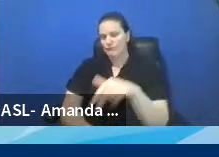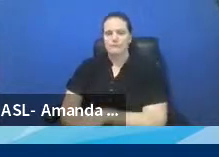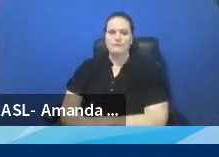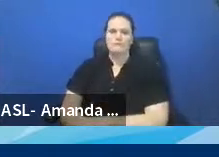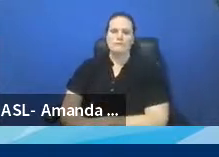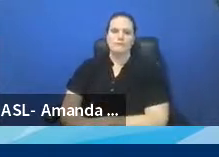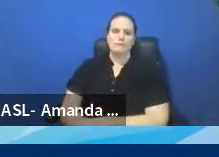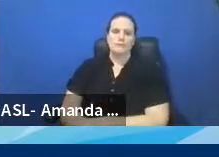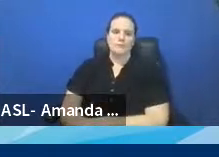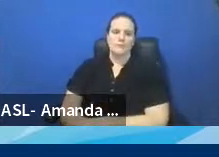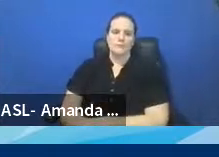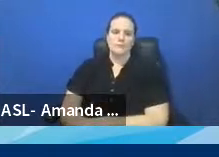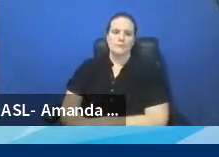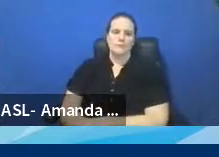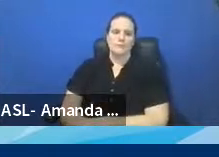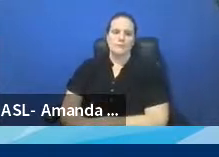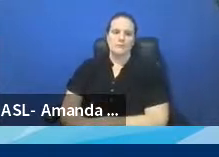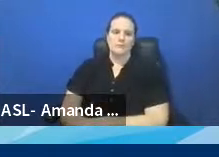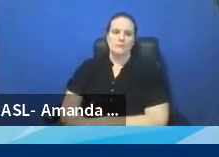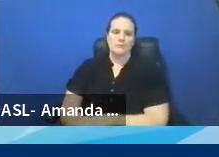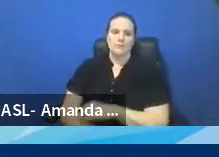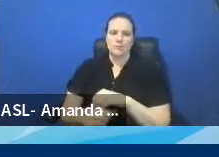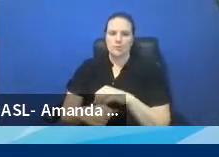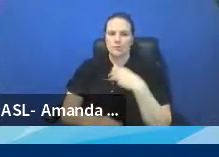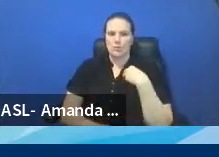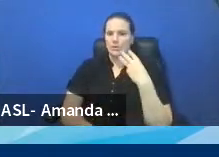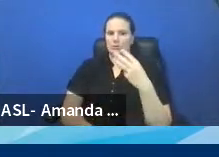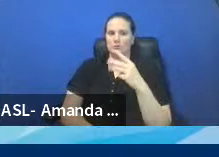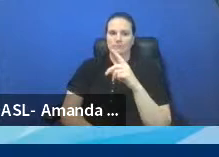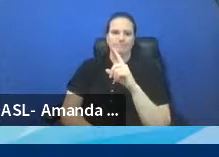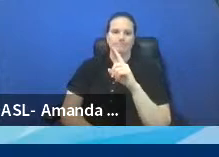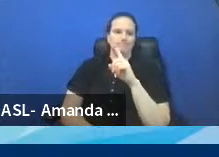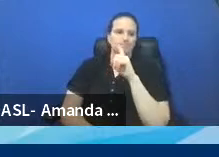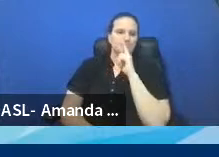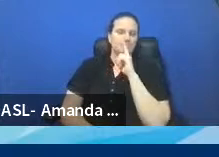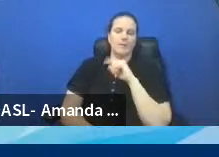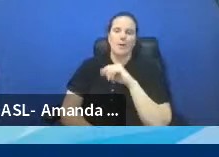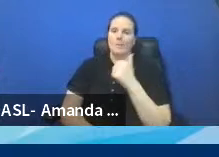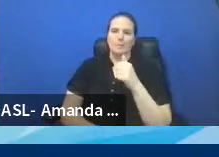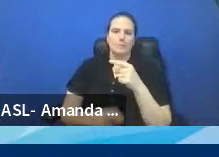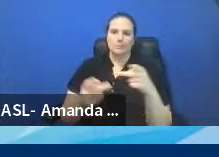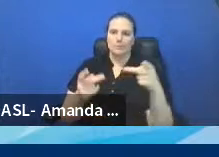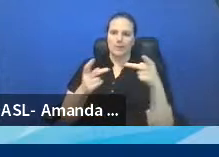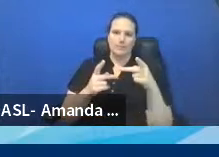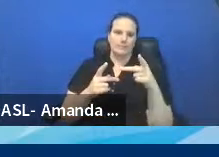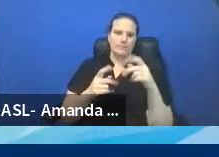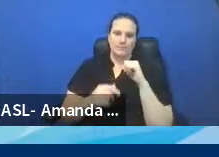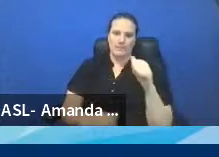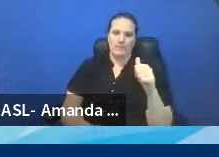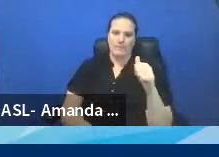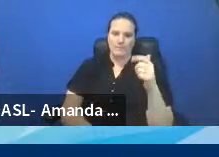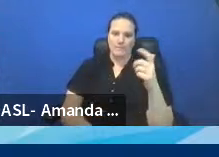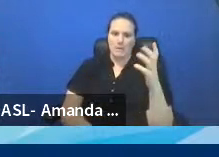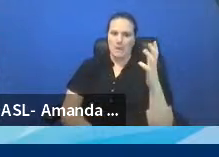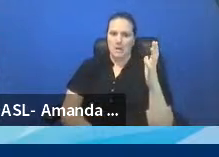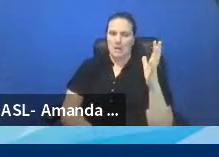will follow that up to say in Washington, they have not done that on any other facility. So I wouldn't anticipate that they would on